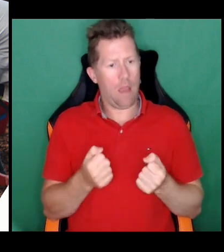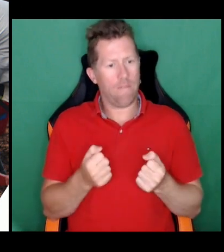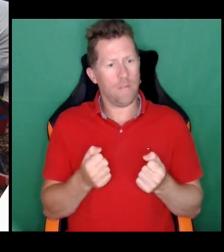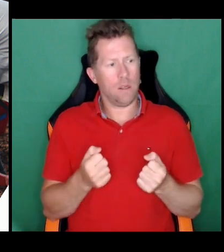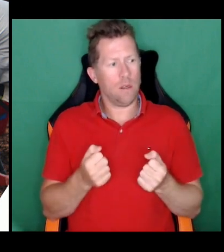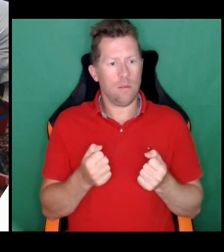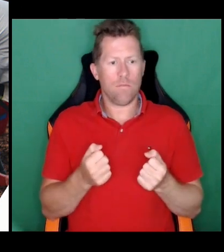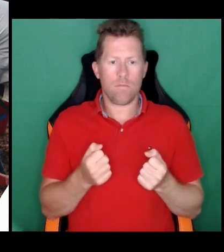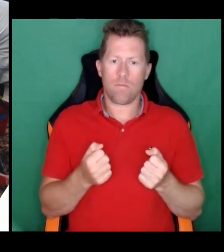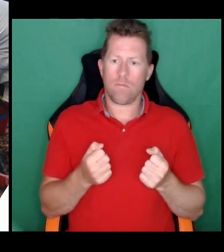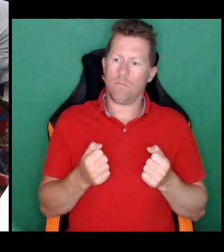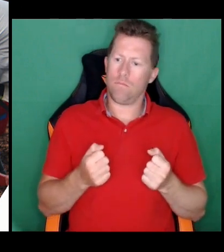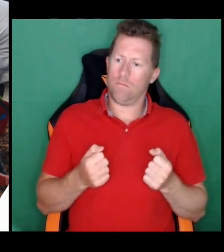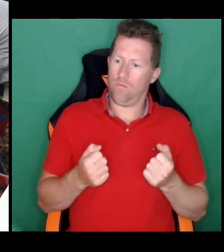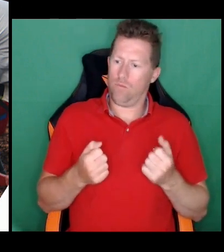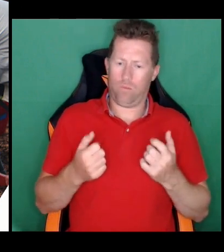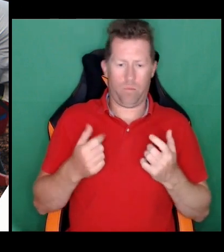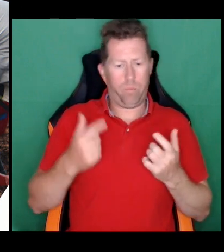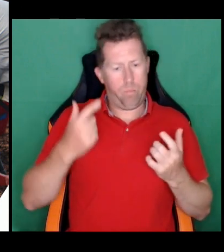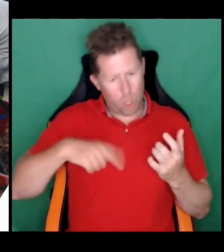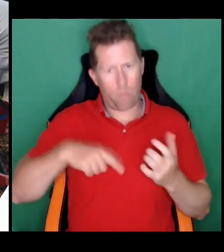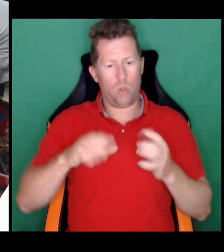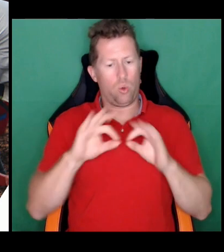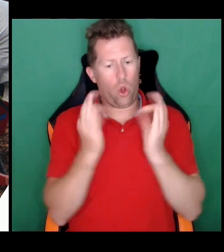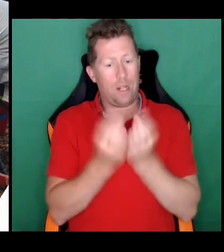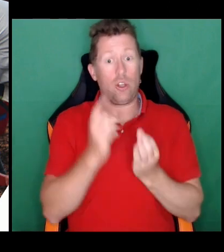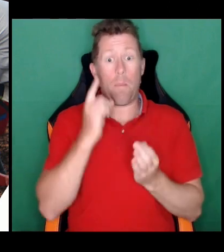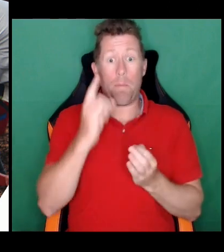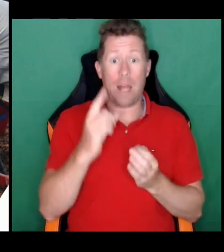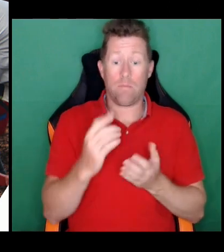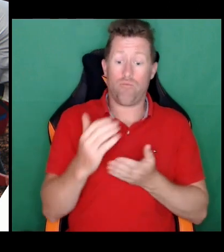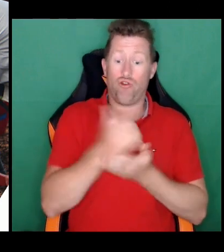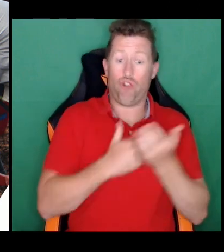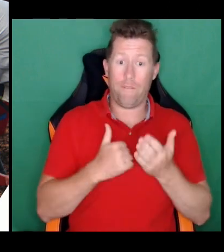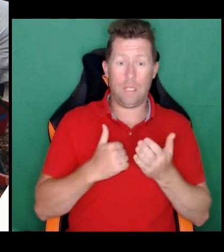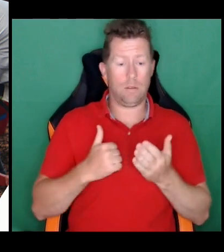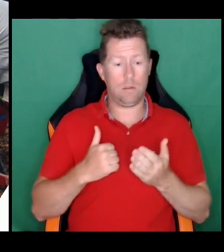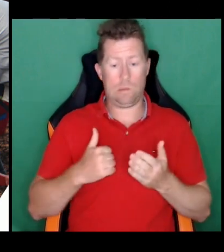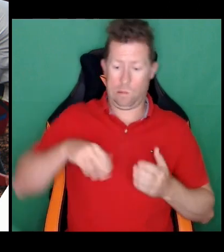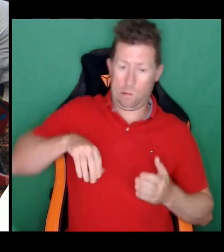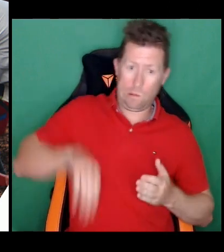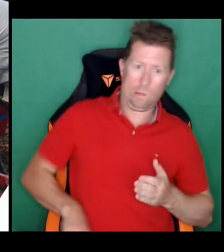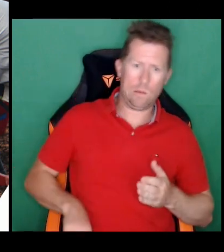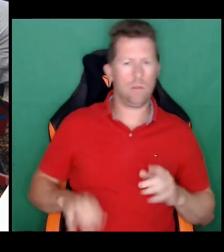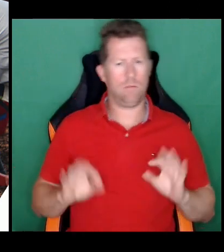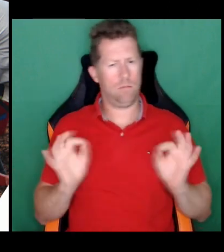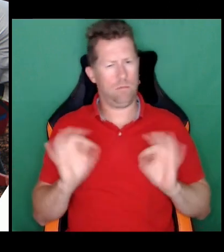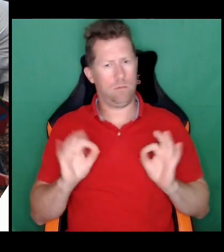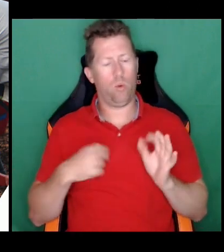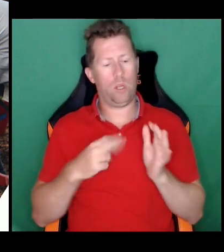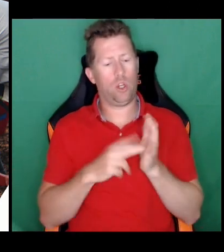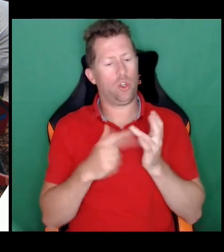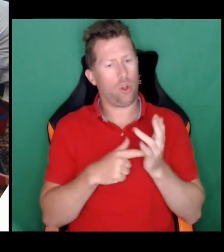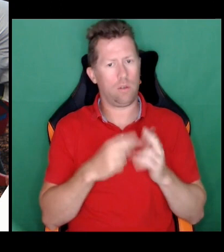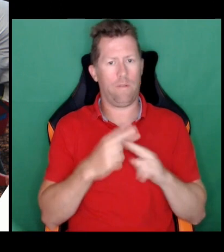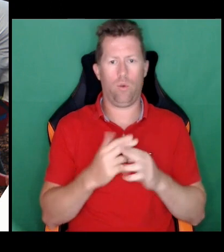a profit for purpose organisation, but we do not distribute profits to owners such as myself. So we very